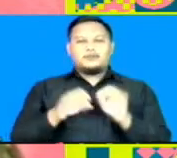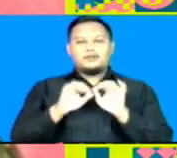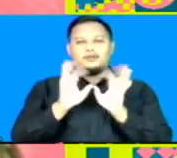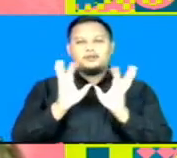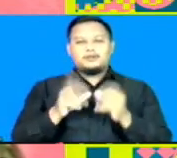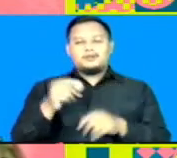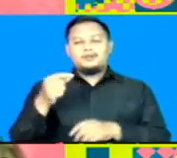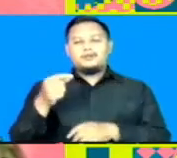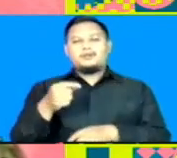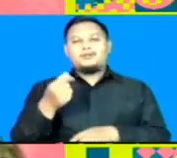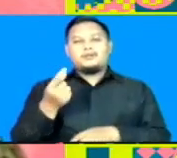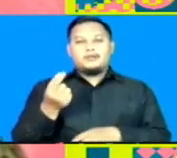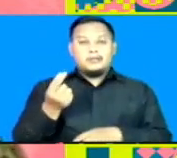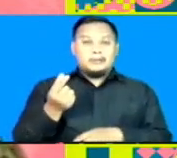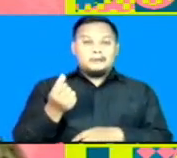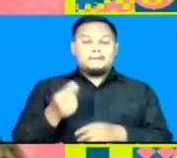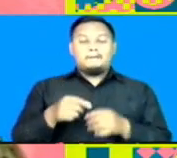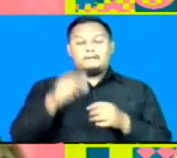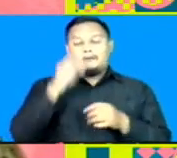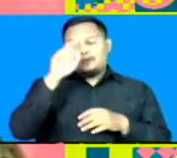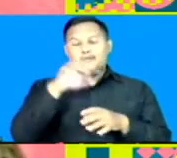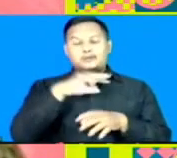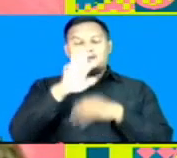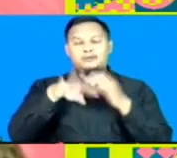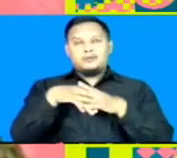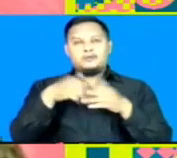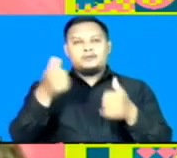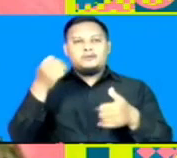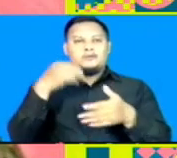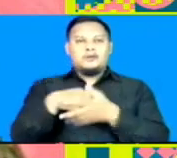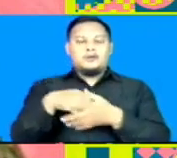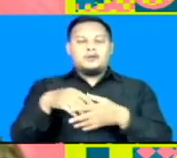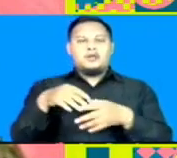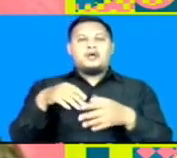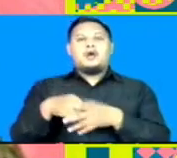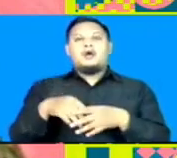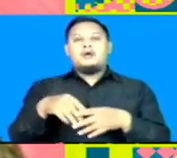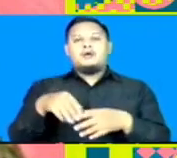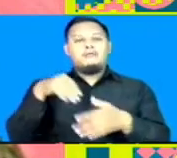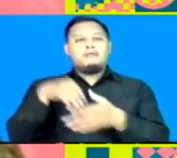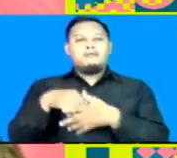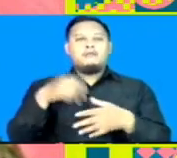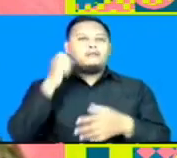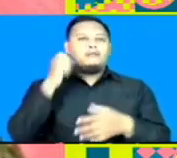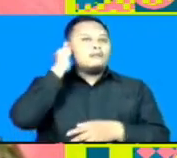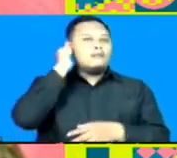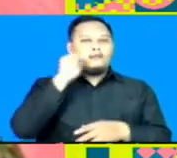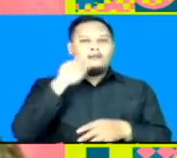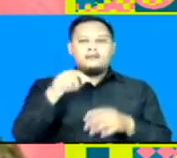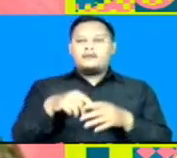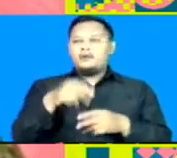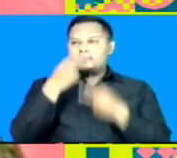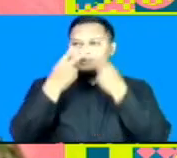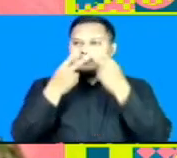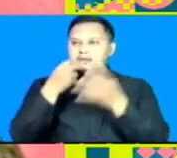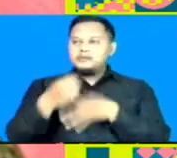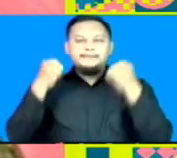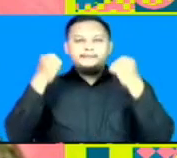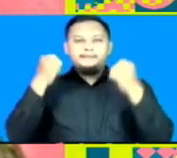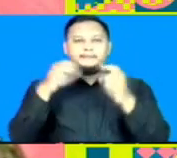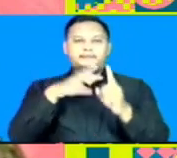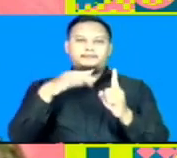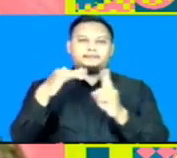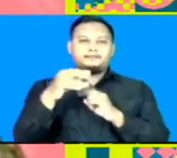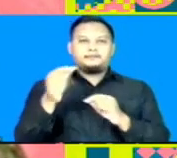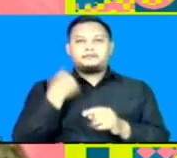women. Second, to ensure the resilience and well-being of the society, we put forward the discussion on adaptive